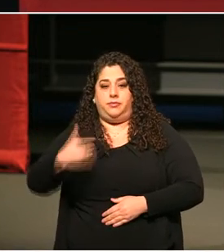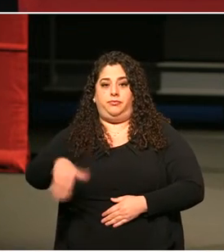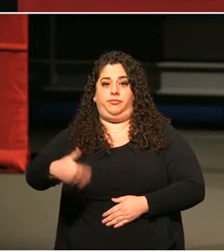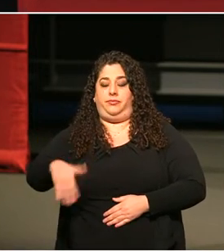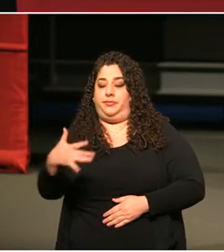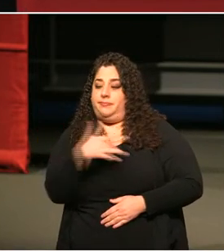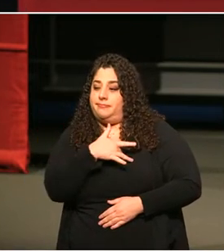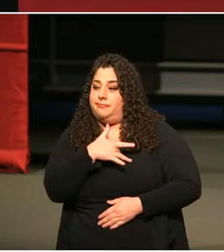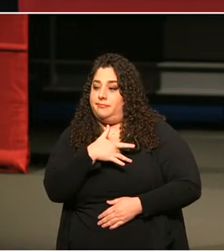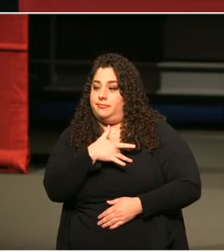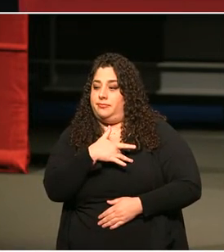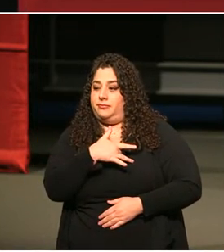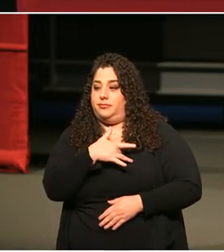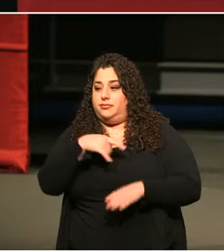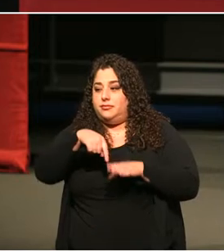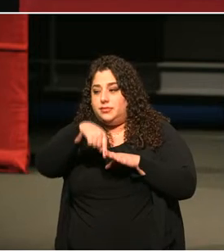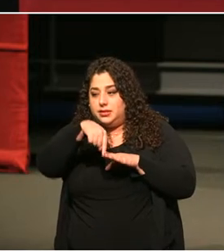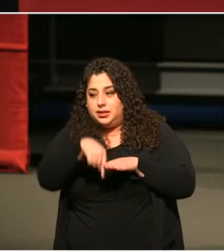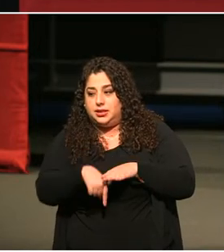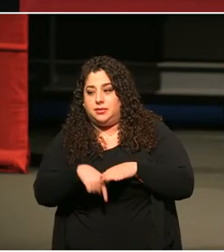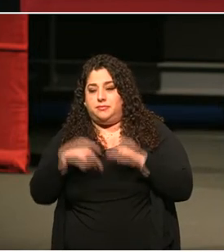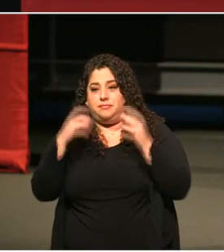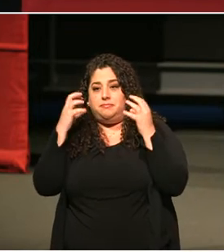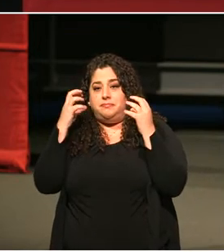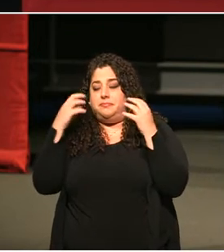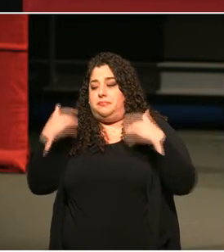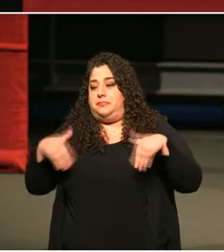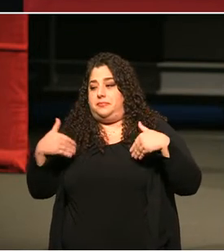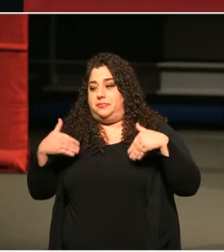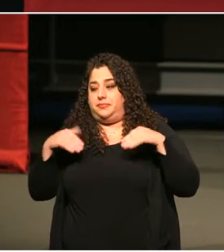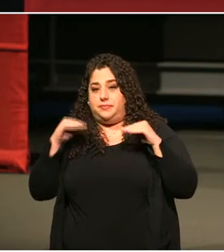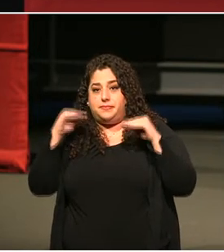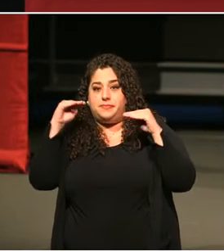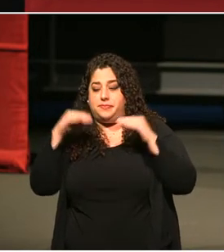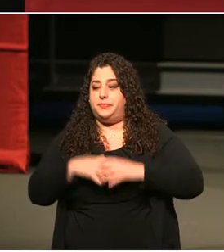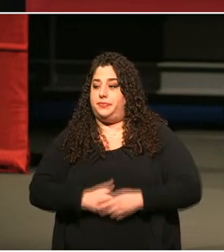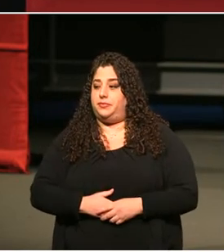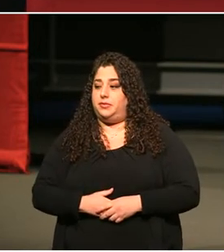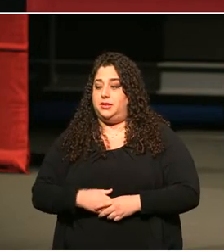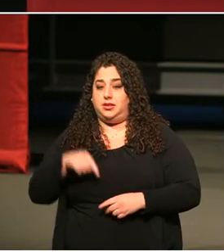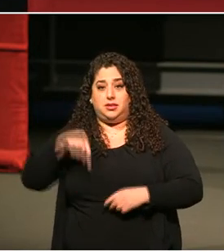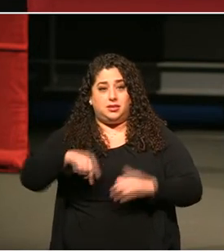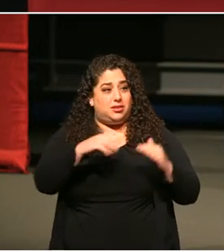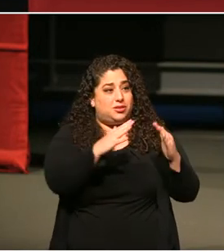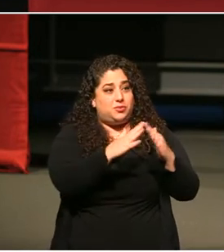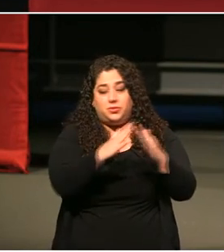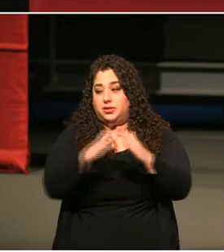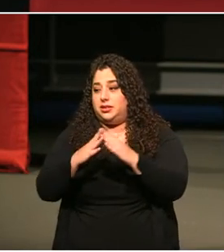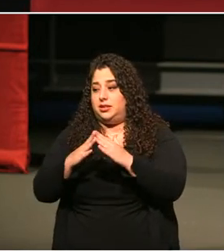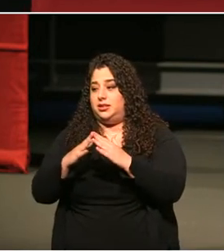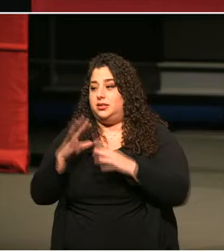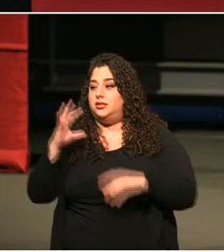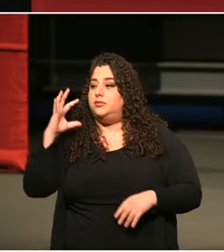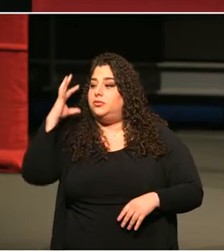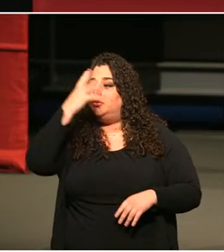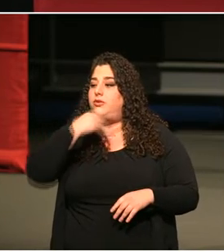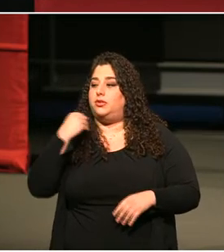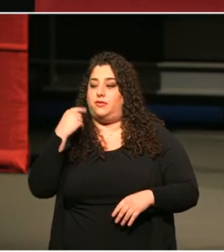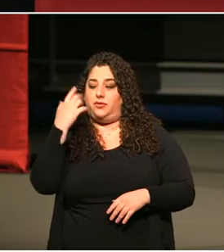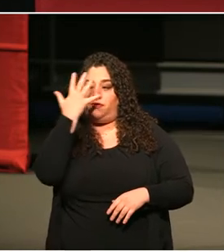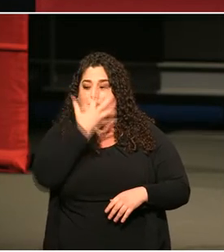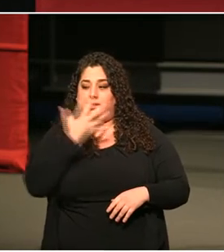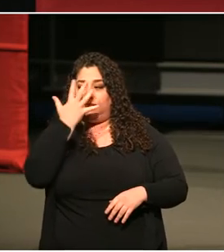room of beautiful faces, by this community, by this evening of healing, and most of all by Sacheen